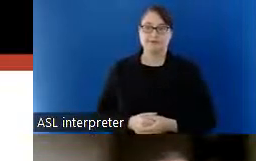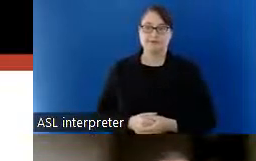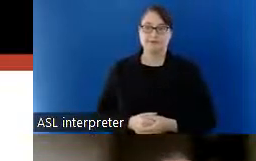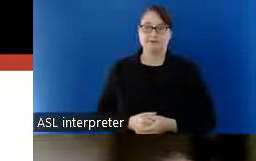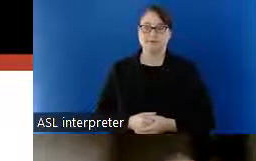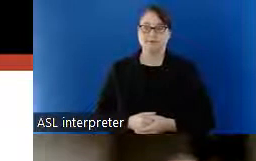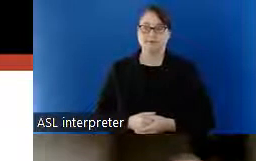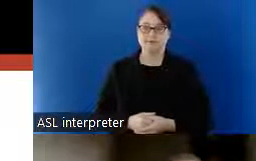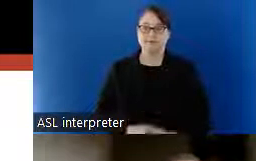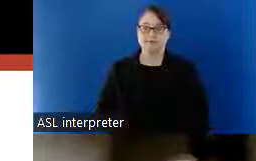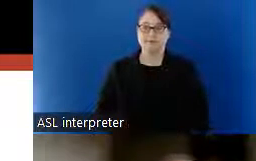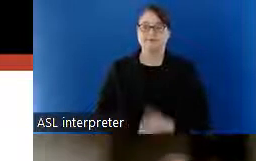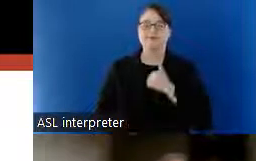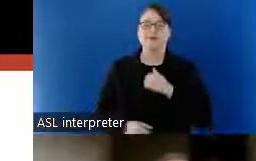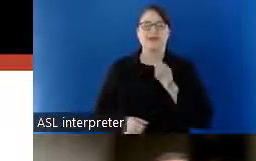that slide